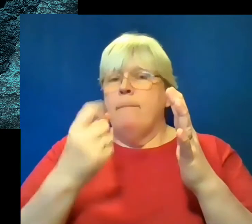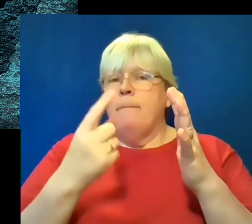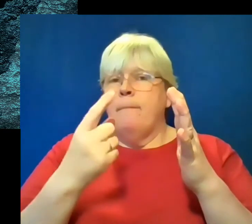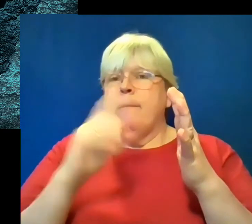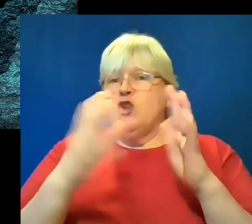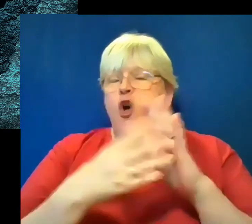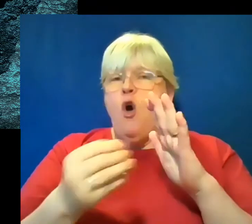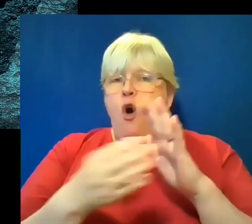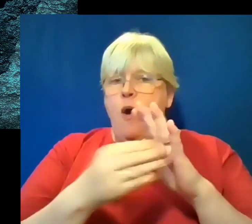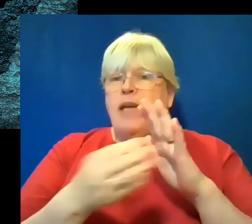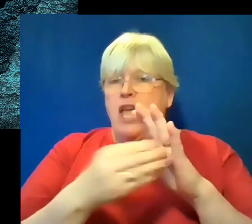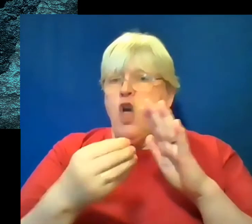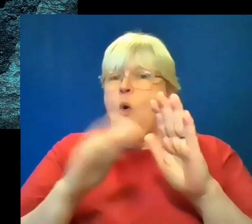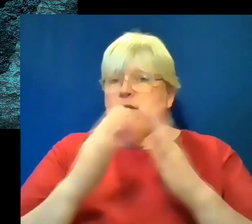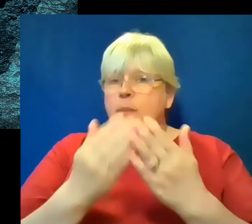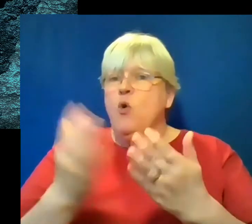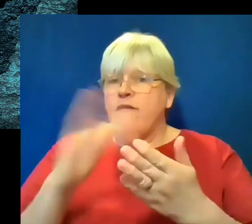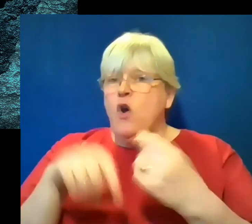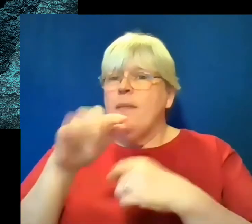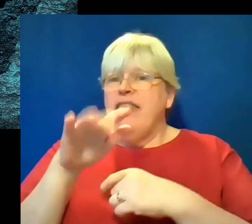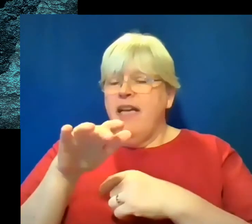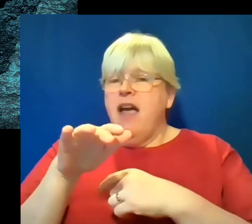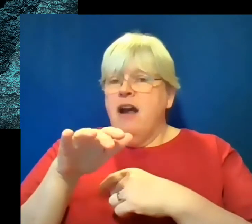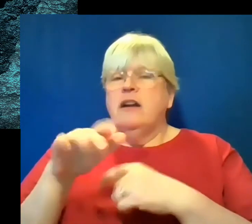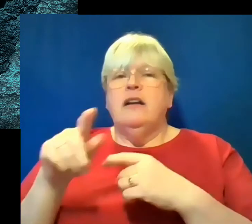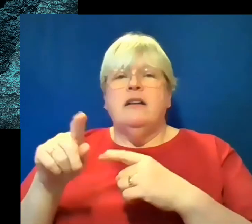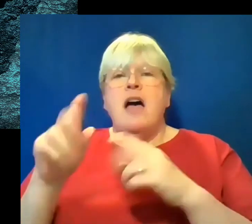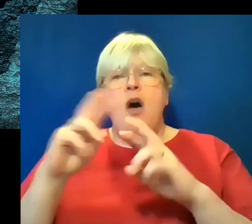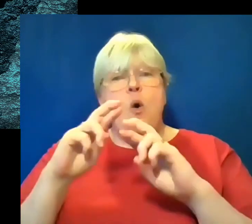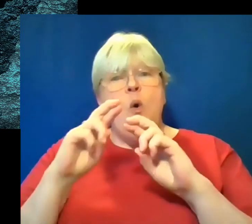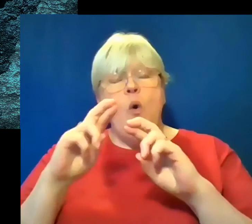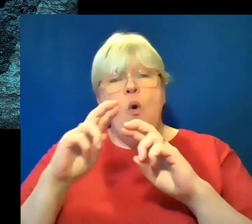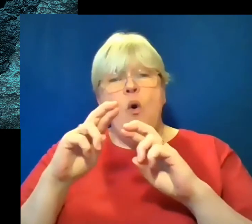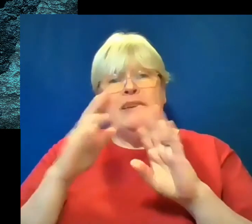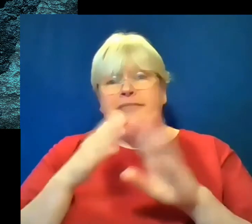from there. So I hope you can attend